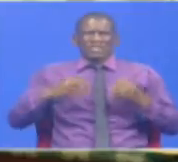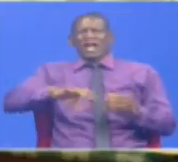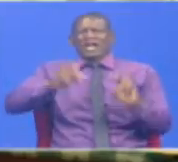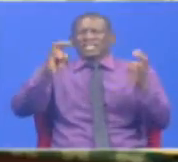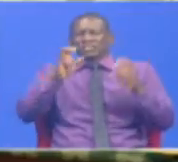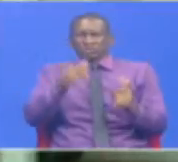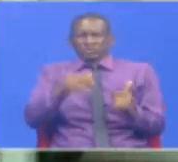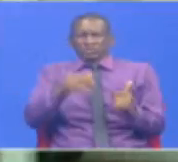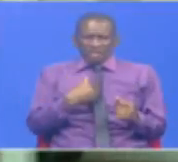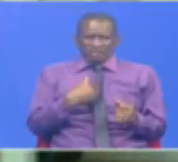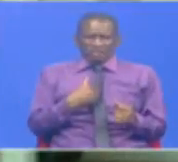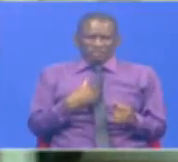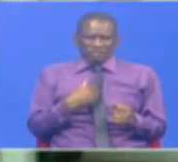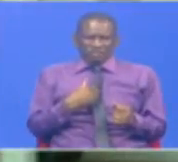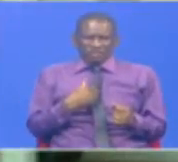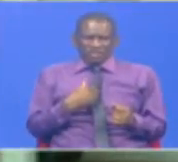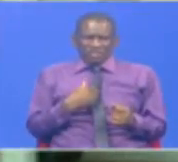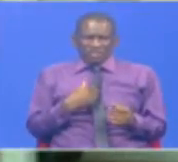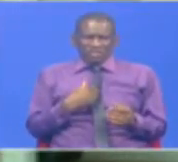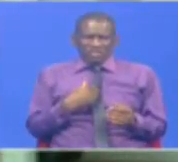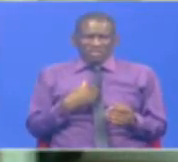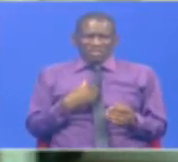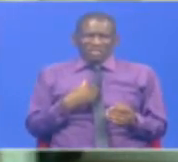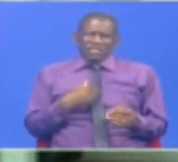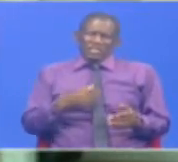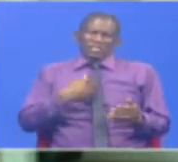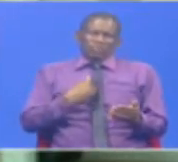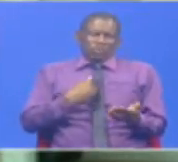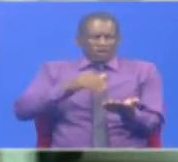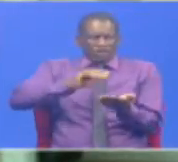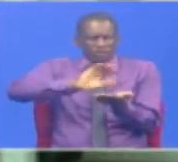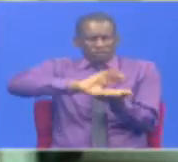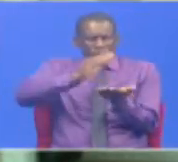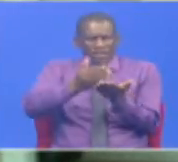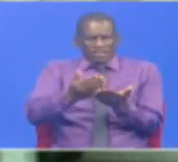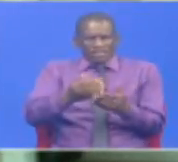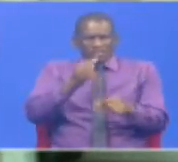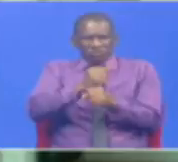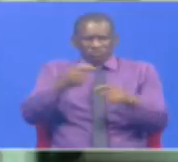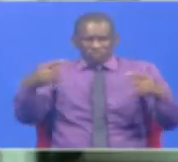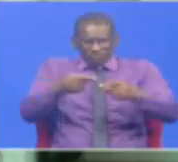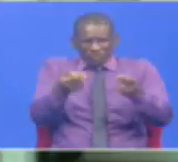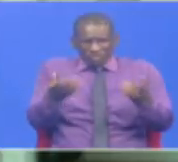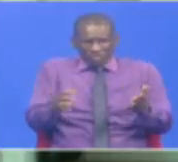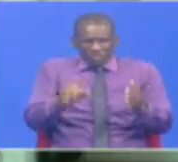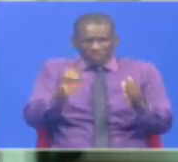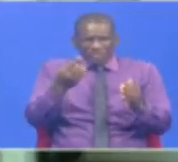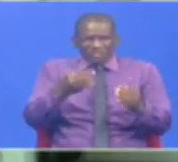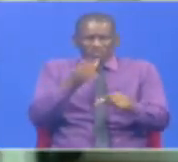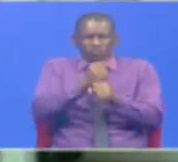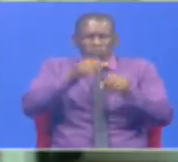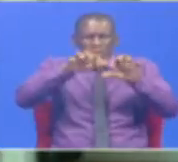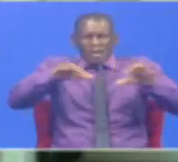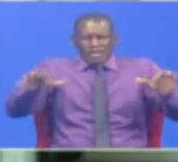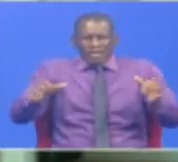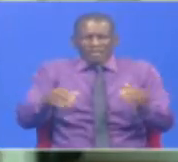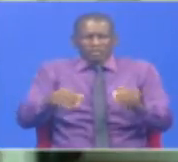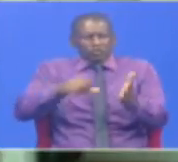have was to raise a capital to do a couple of things, maybe to do my marketing, to do my